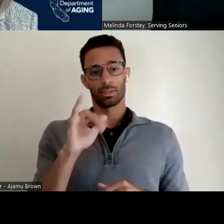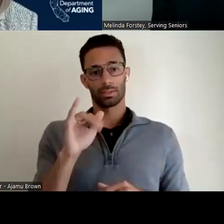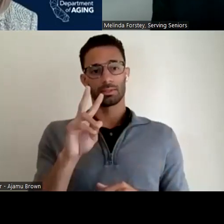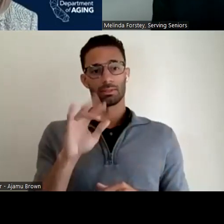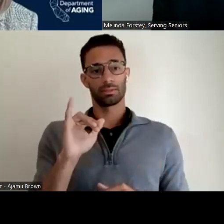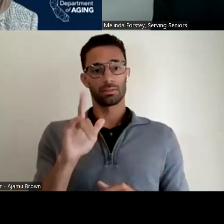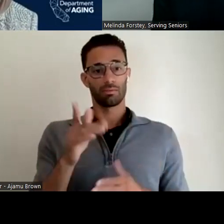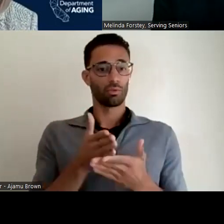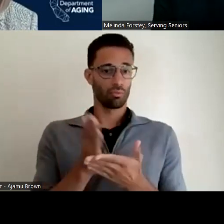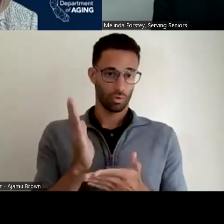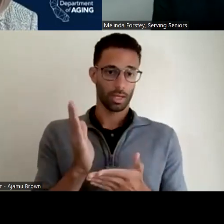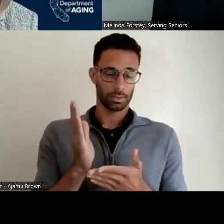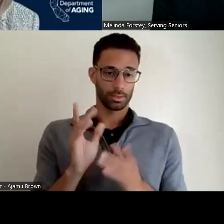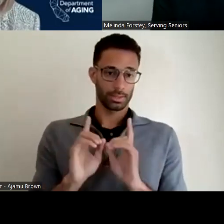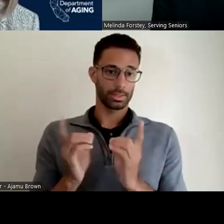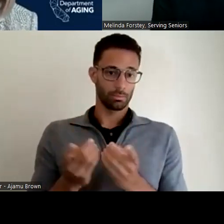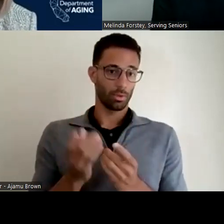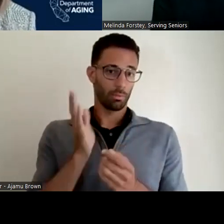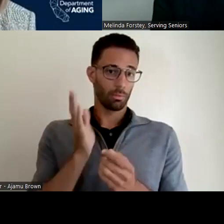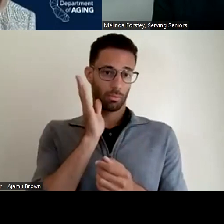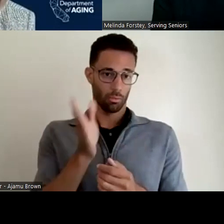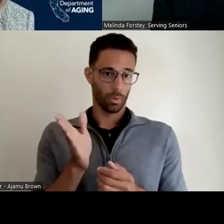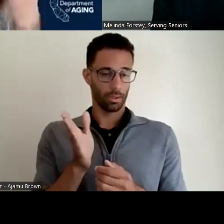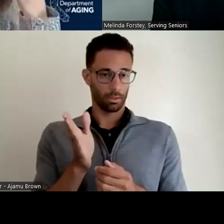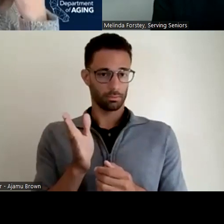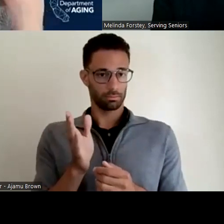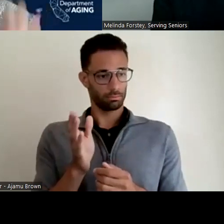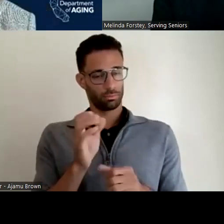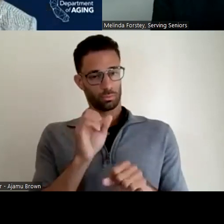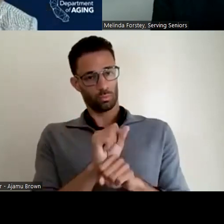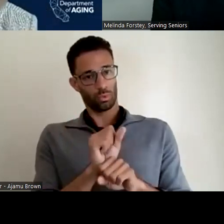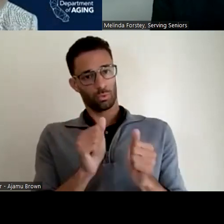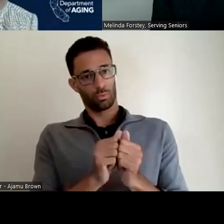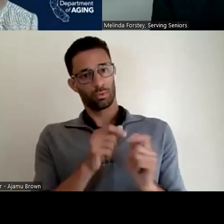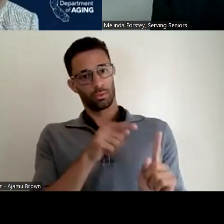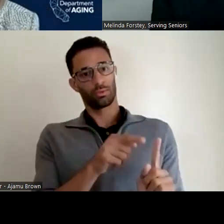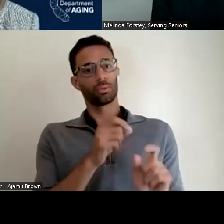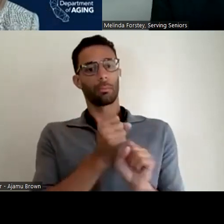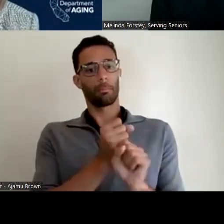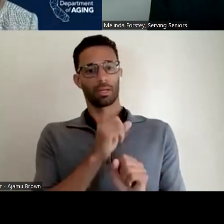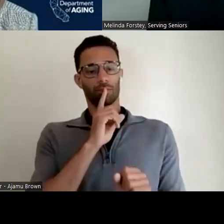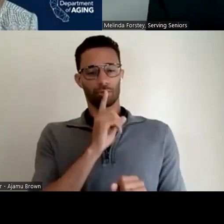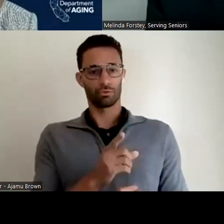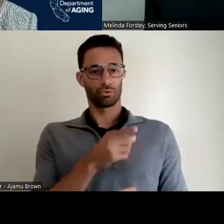it. And we will work with you to make sure that it's not overly cumbersome, but